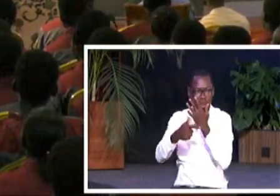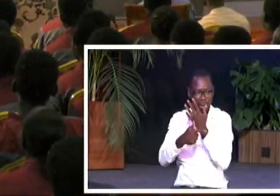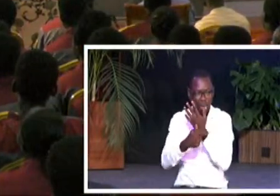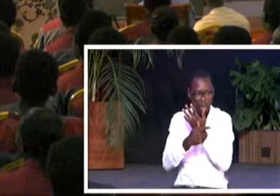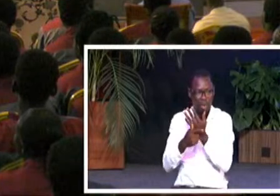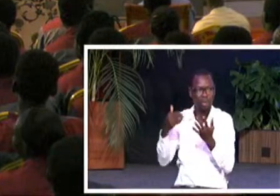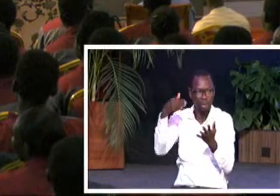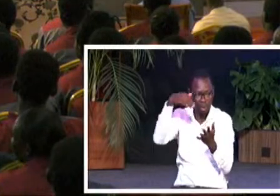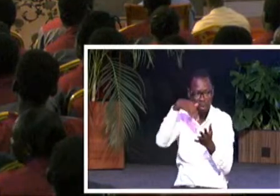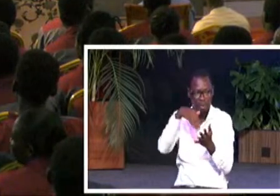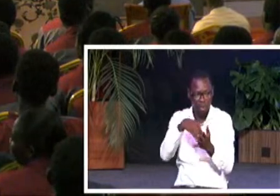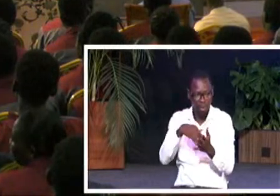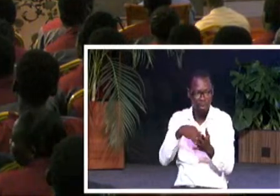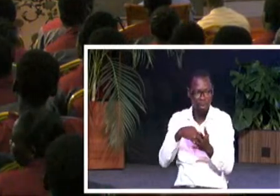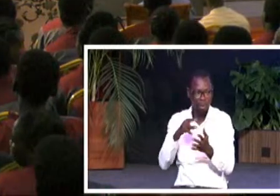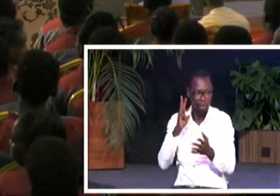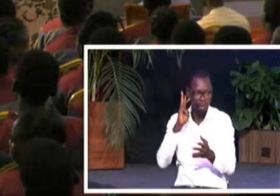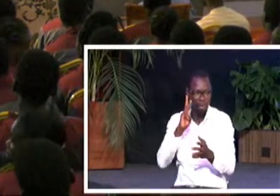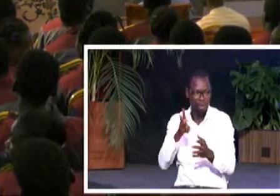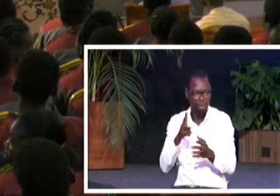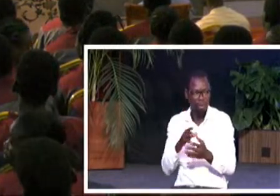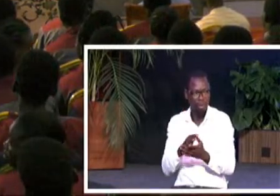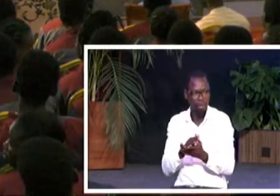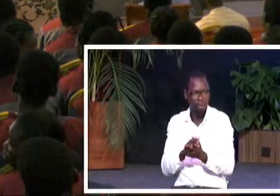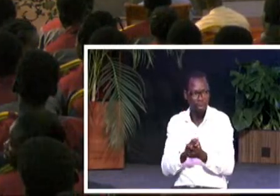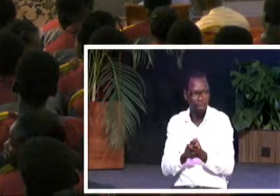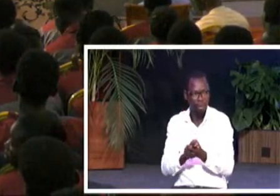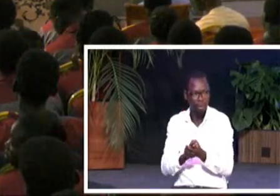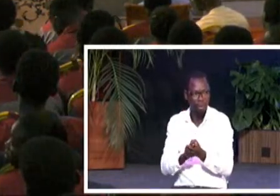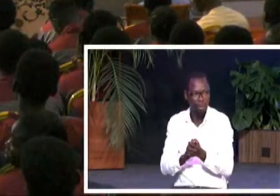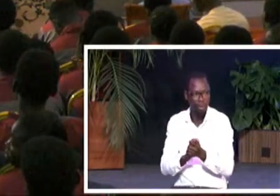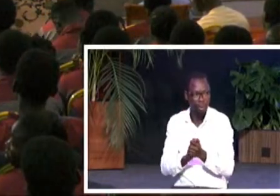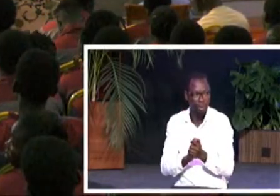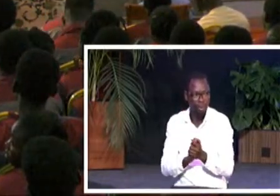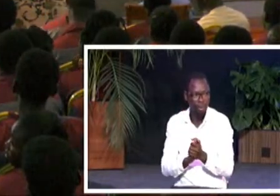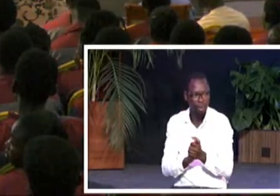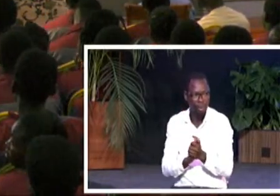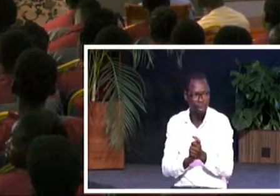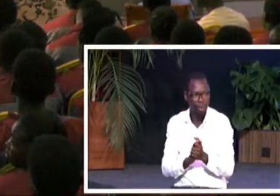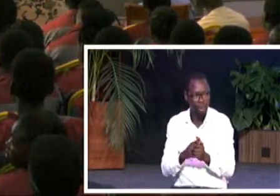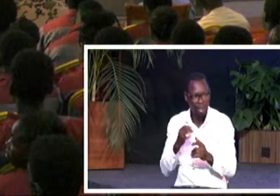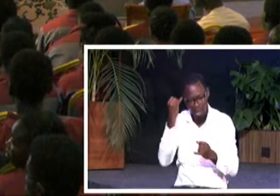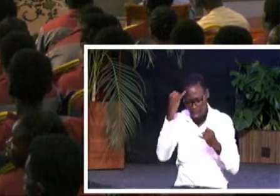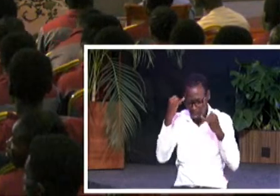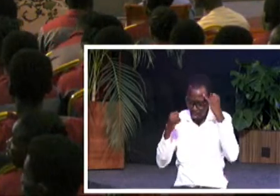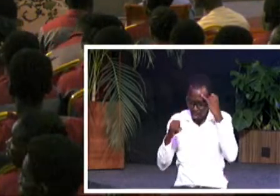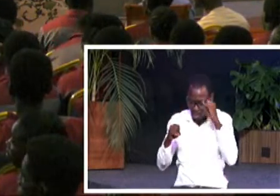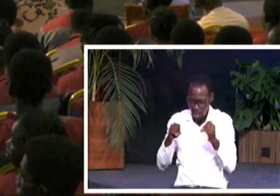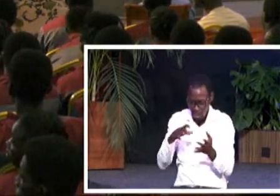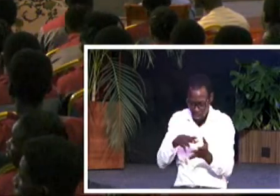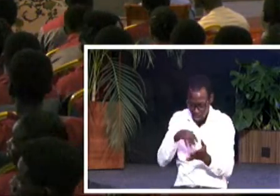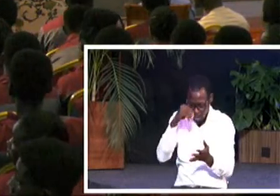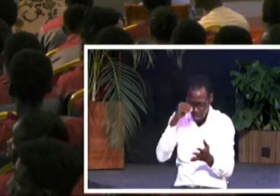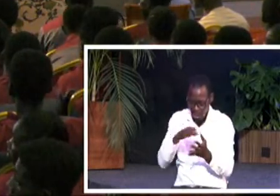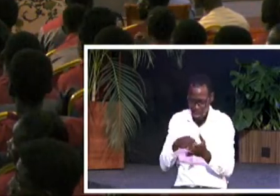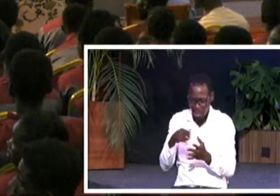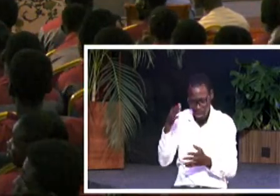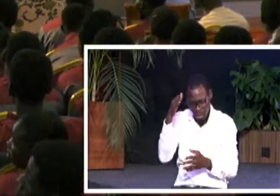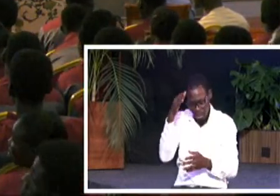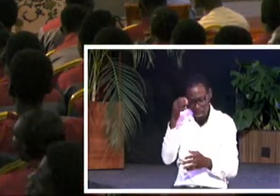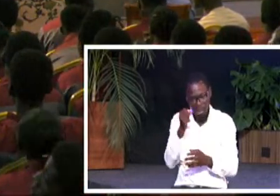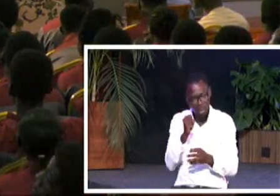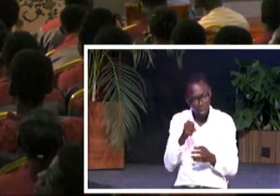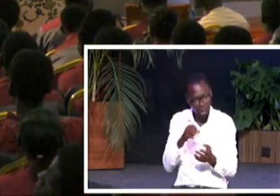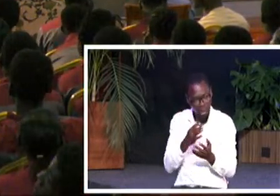But between now and August, make time to come. Let's pray and trust God that the ideas, the lessons, the concepts that we have